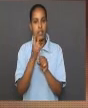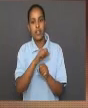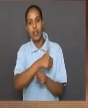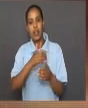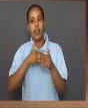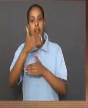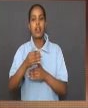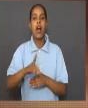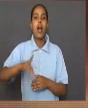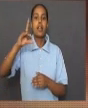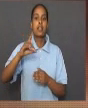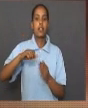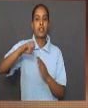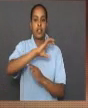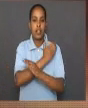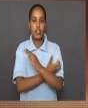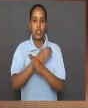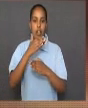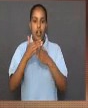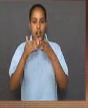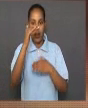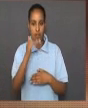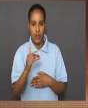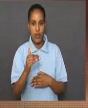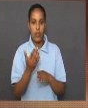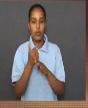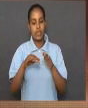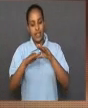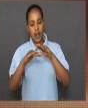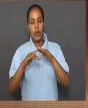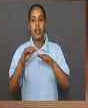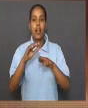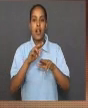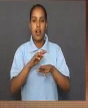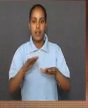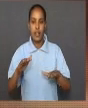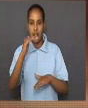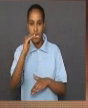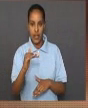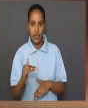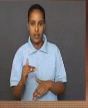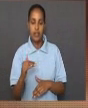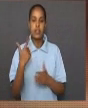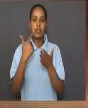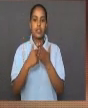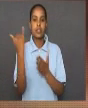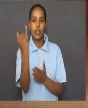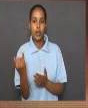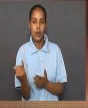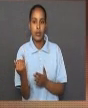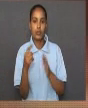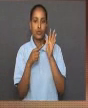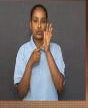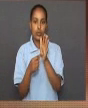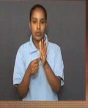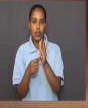highest energy levels, building outwards from the ground level. This image shows the